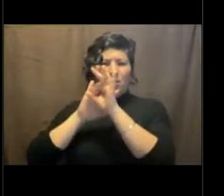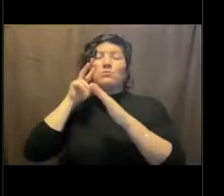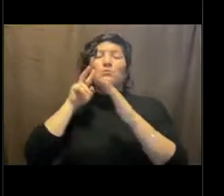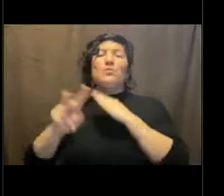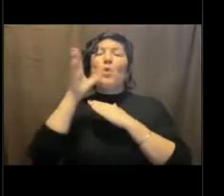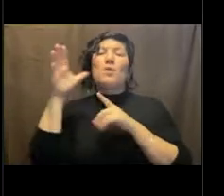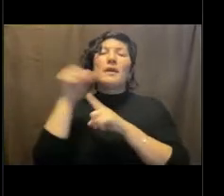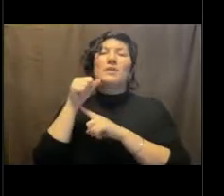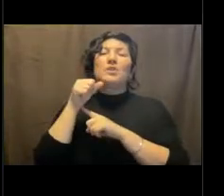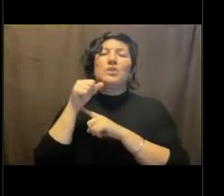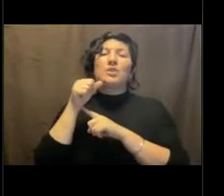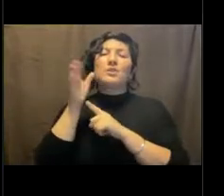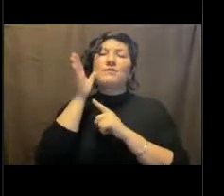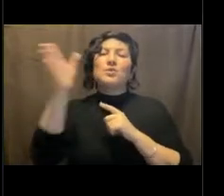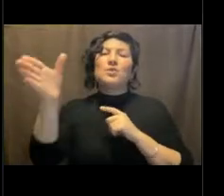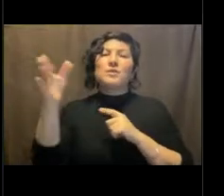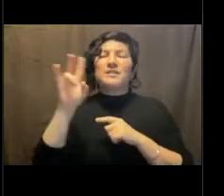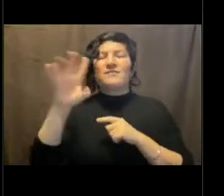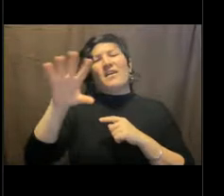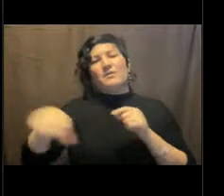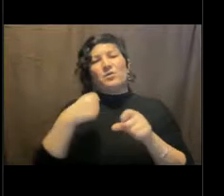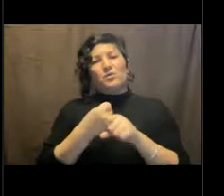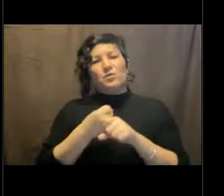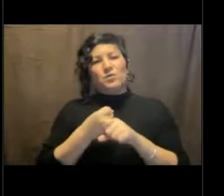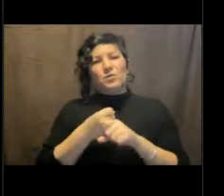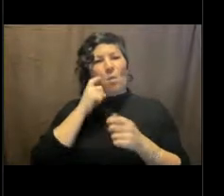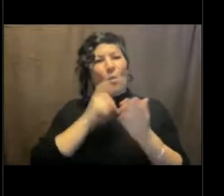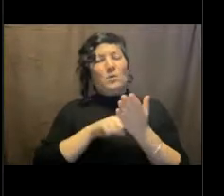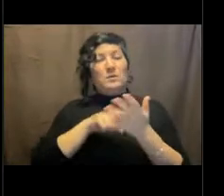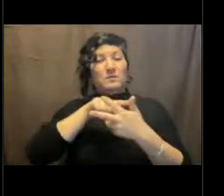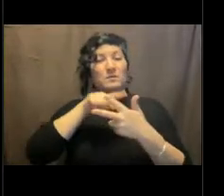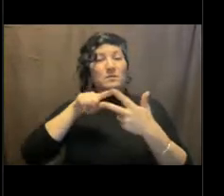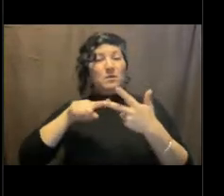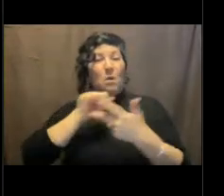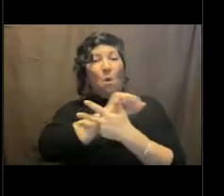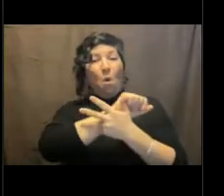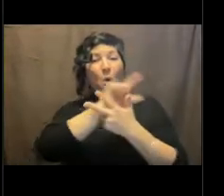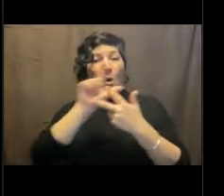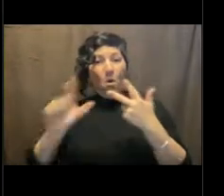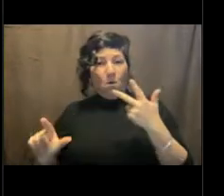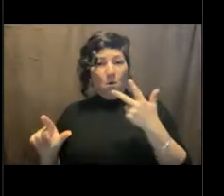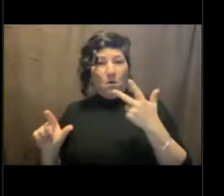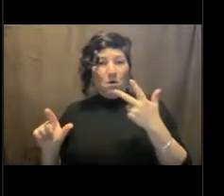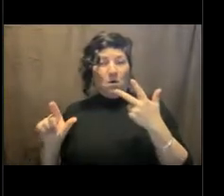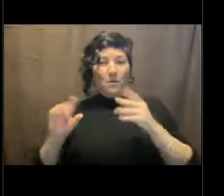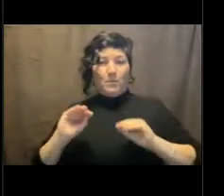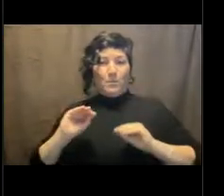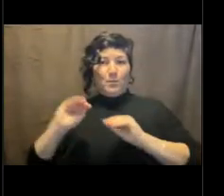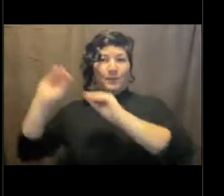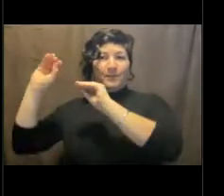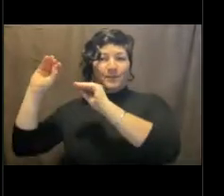about 75 years into the future. And you can see that for all three of these species, there's a general northern shift